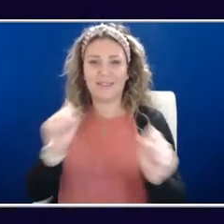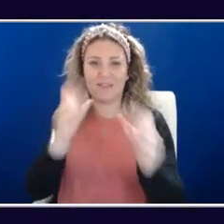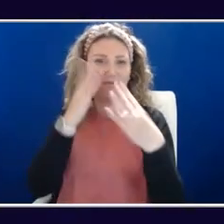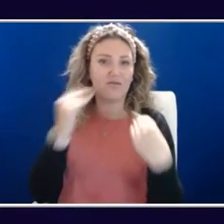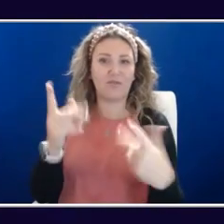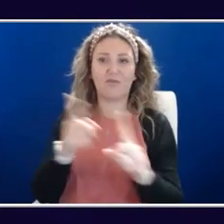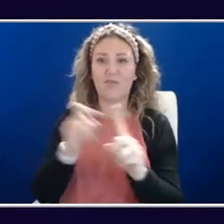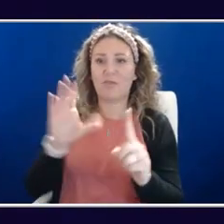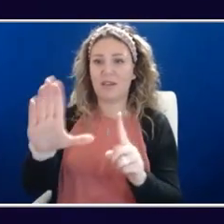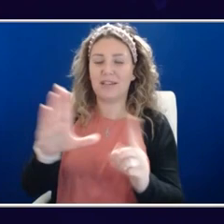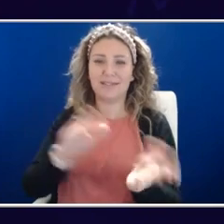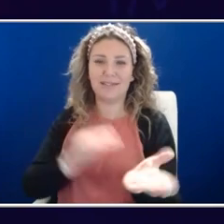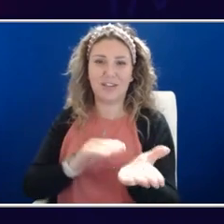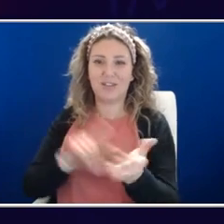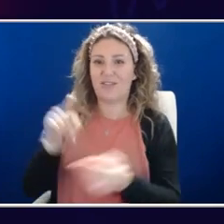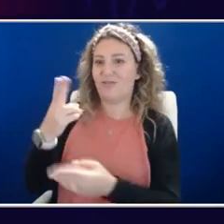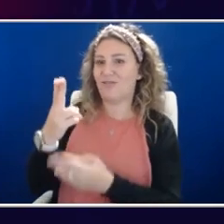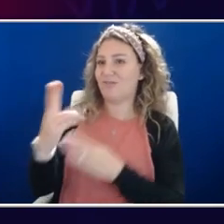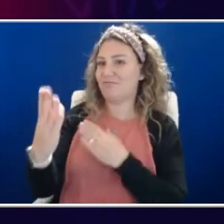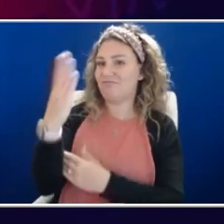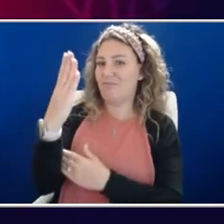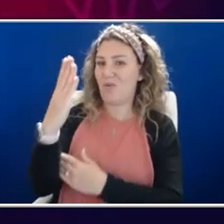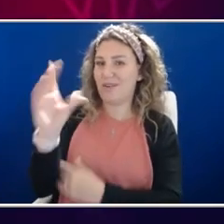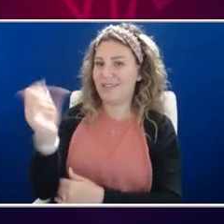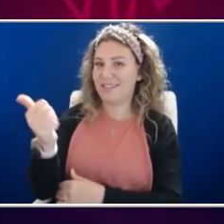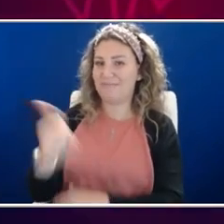doctors Thursday morning at 10.